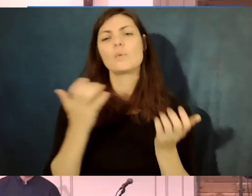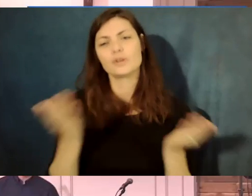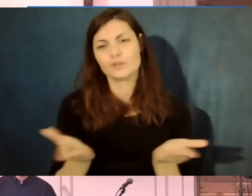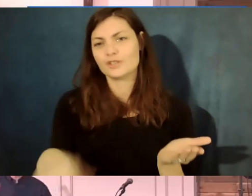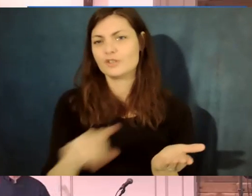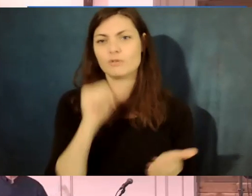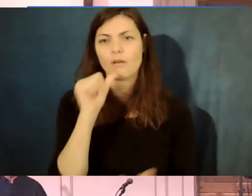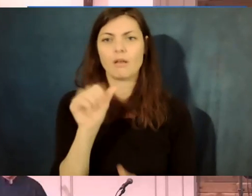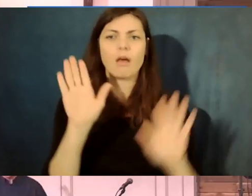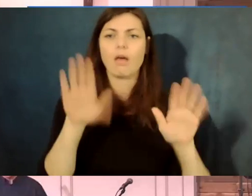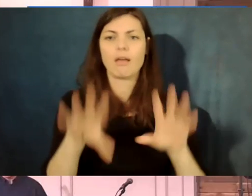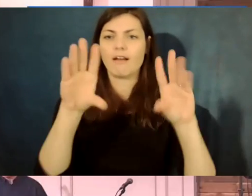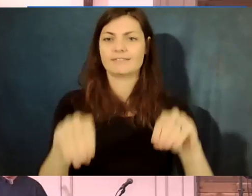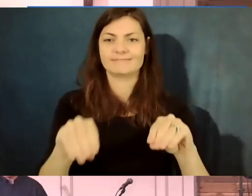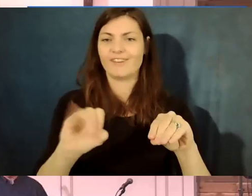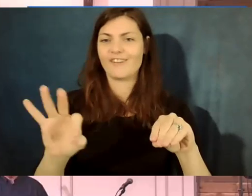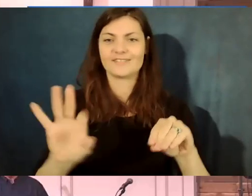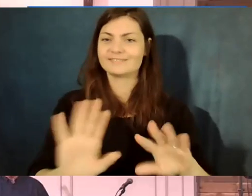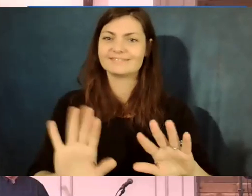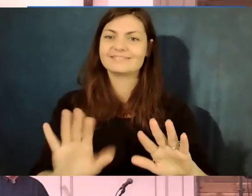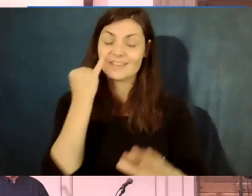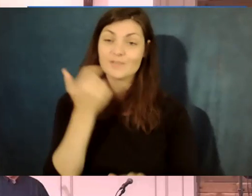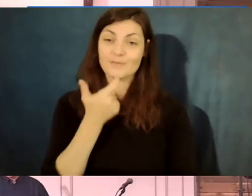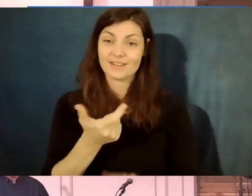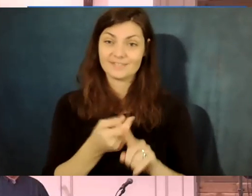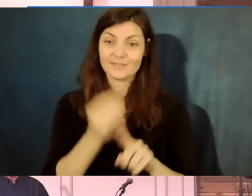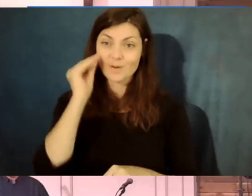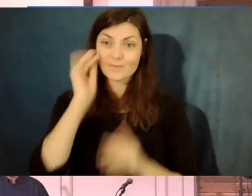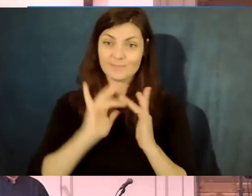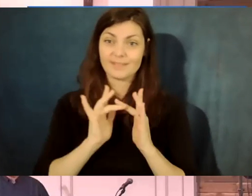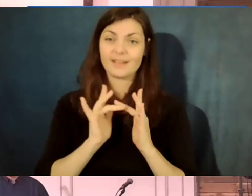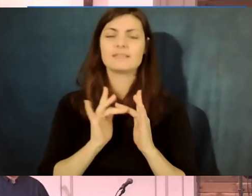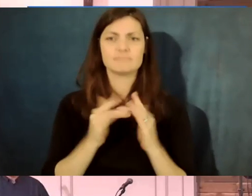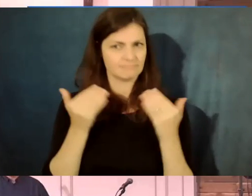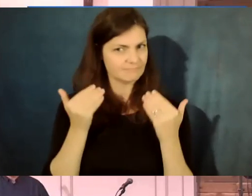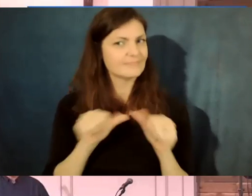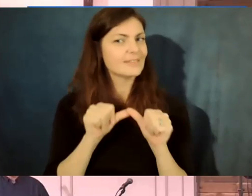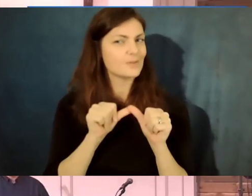check out. If you're watching online, keep watching, because I was